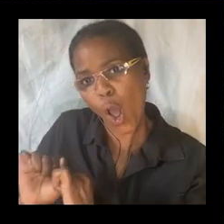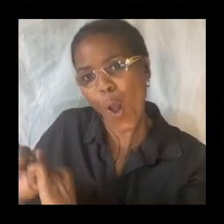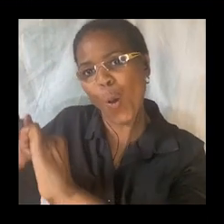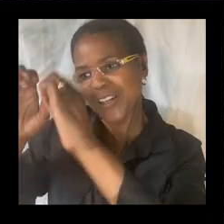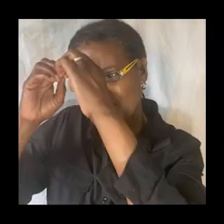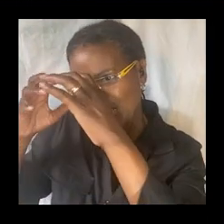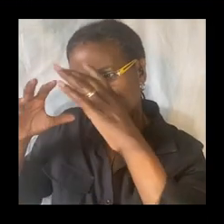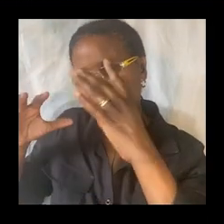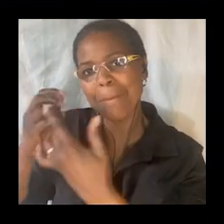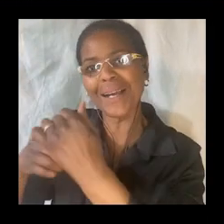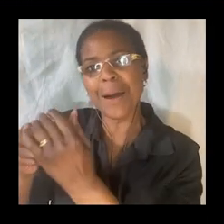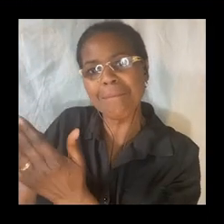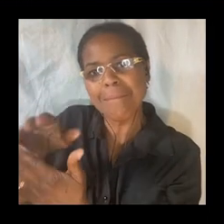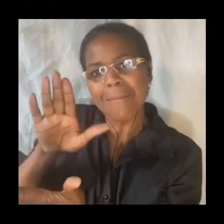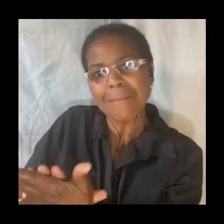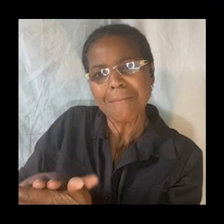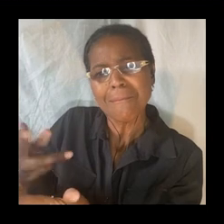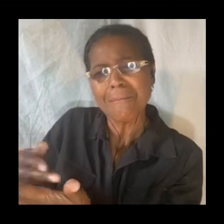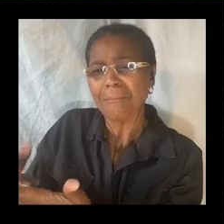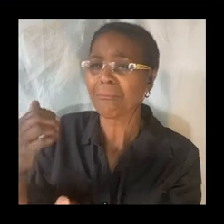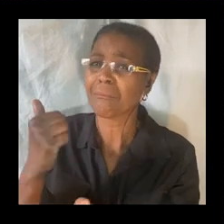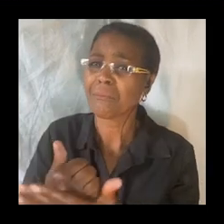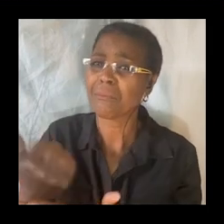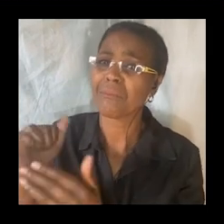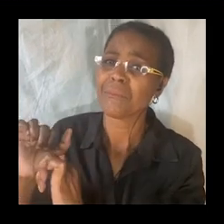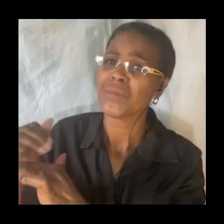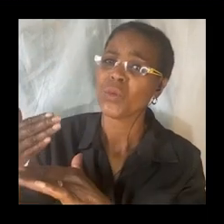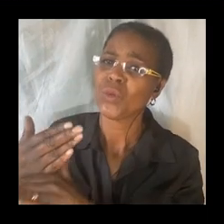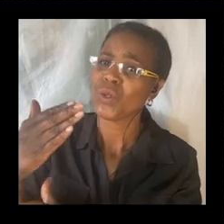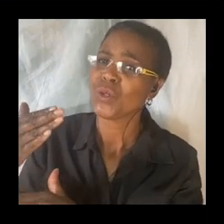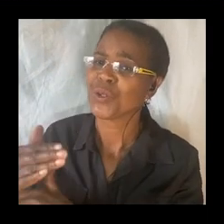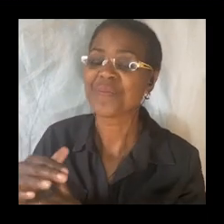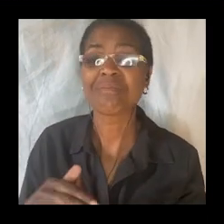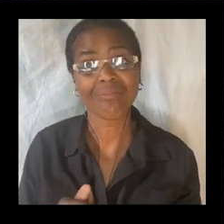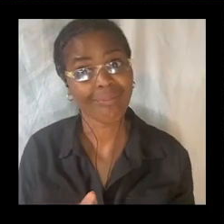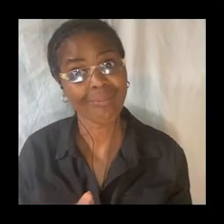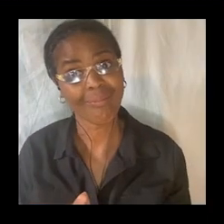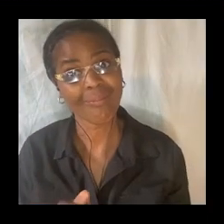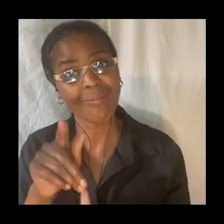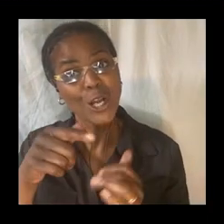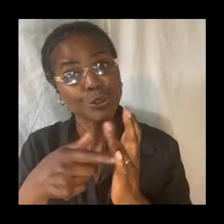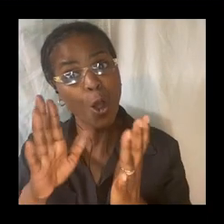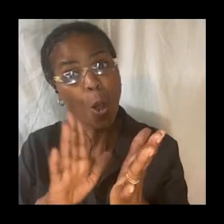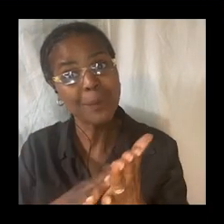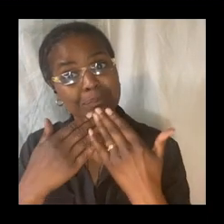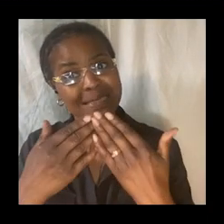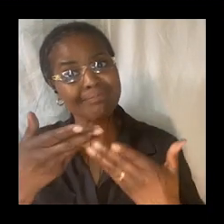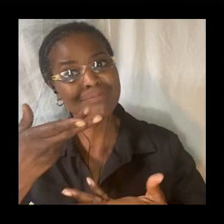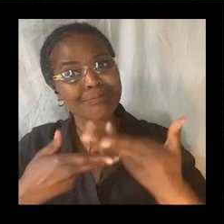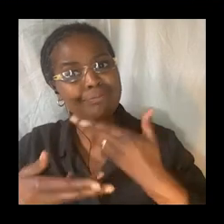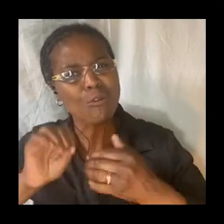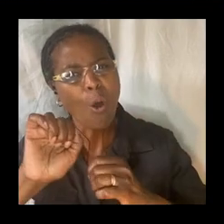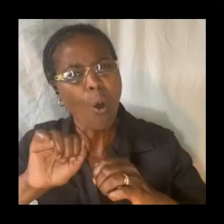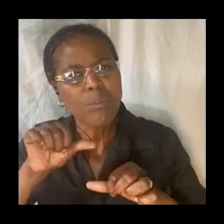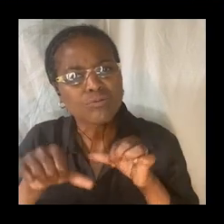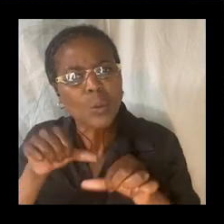put them on the page. It's fantastic, yeah. And Tom, do you want to tell us a little bit about that process for you? Because when